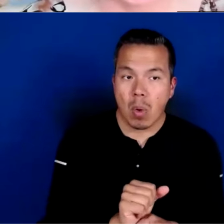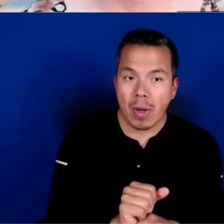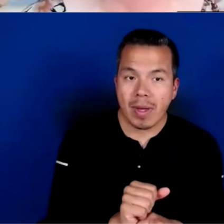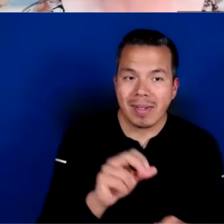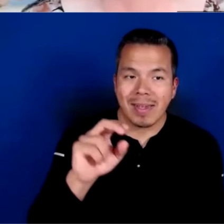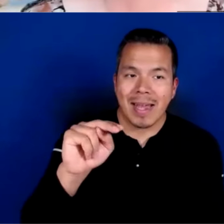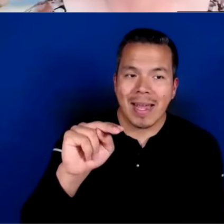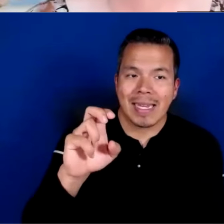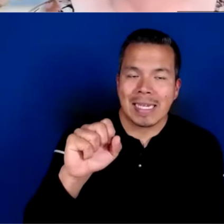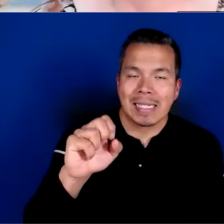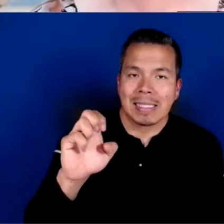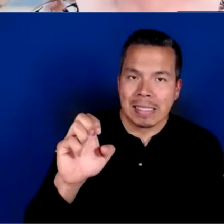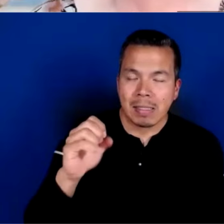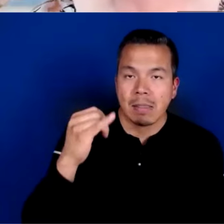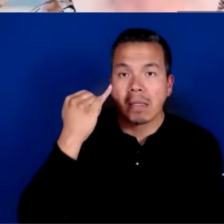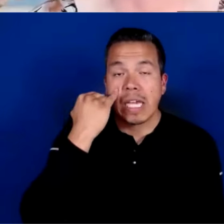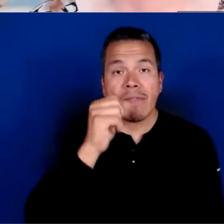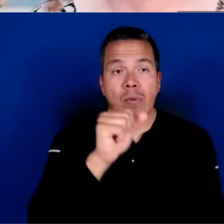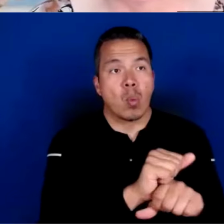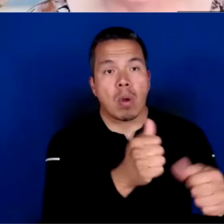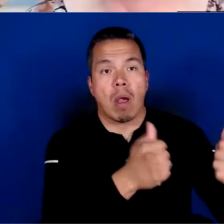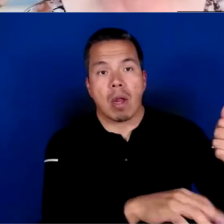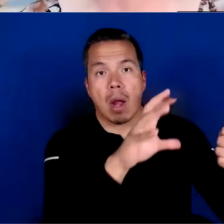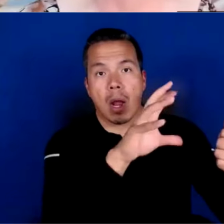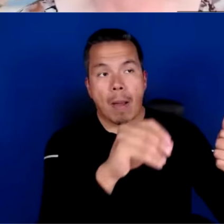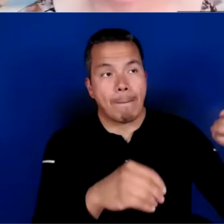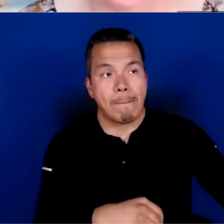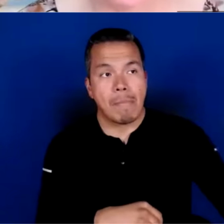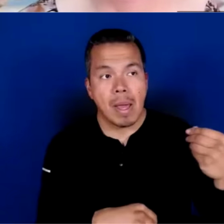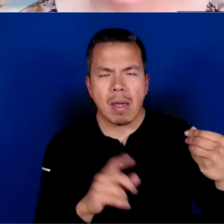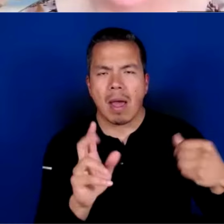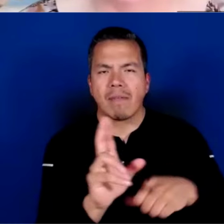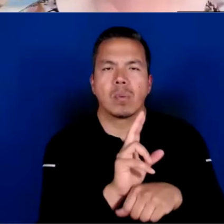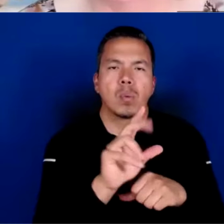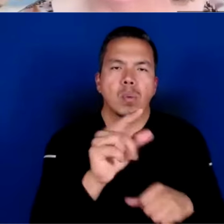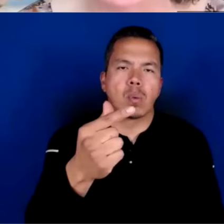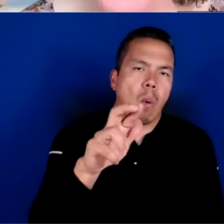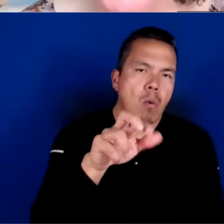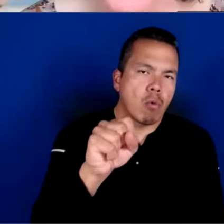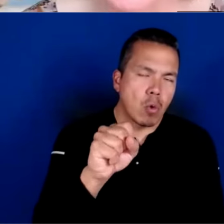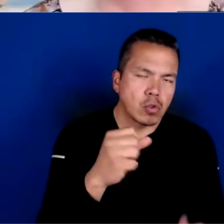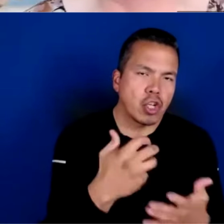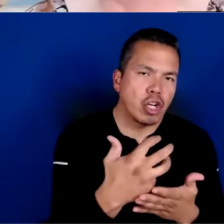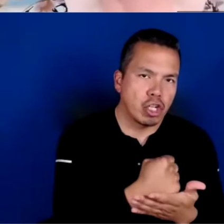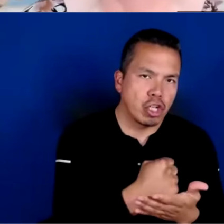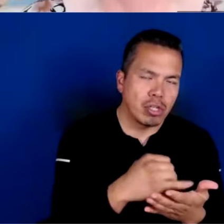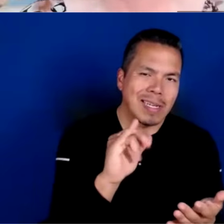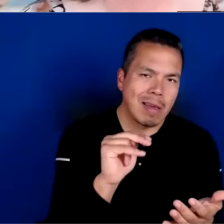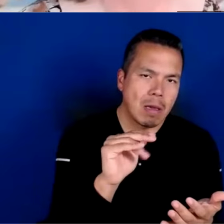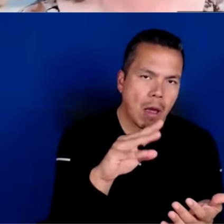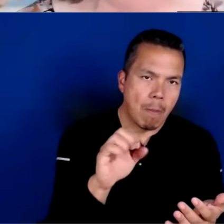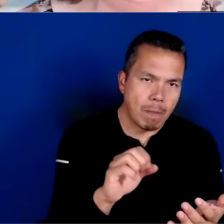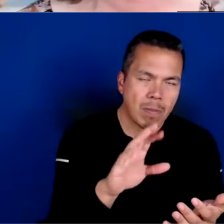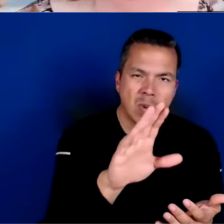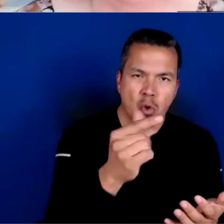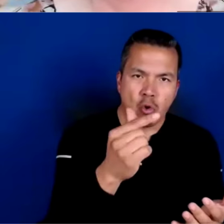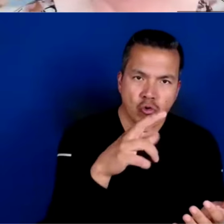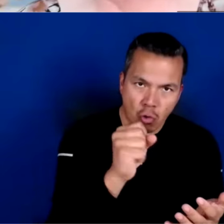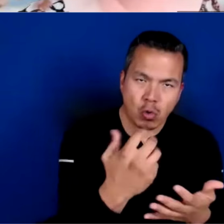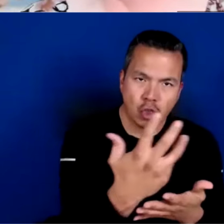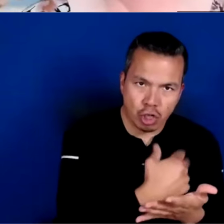a wage, you are going to use your gross earned income, your gross wage amount. If